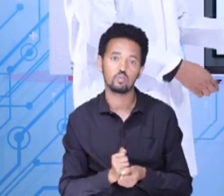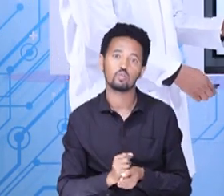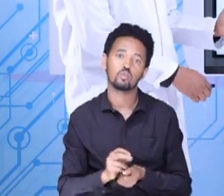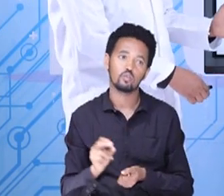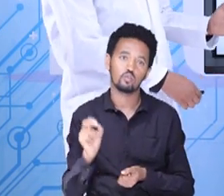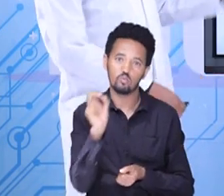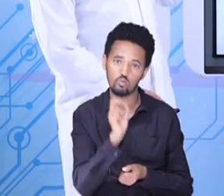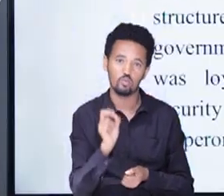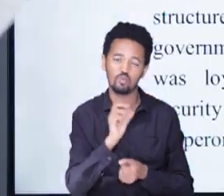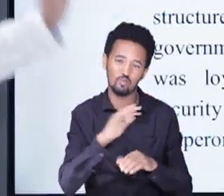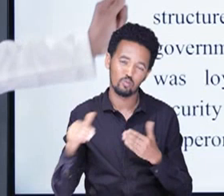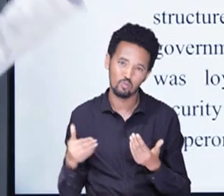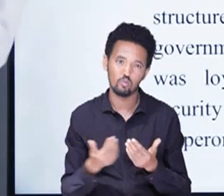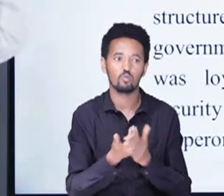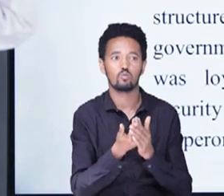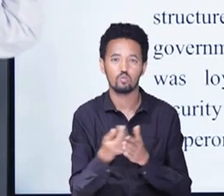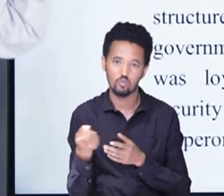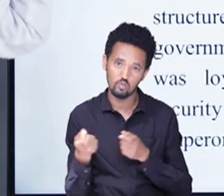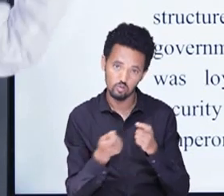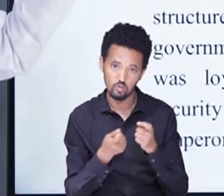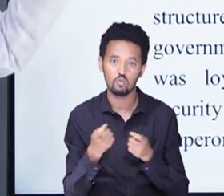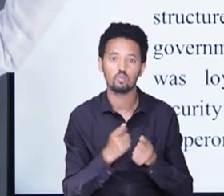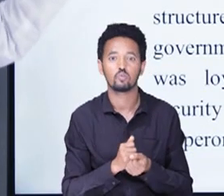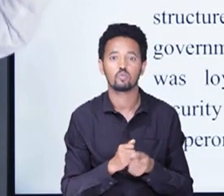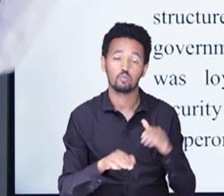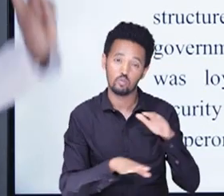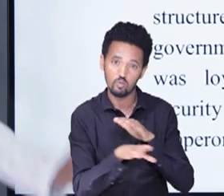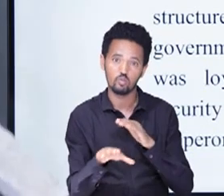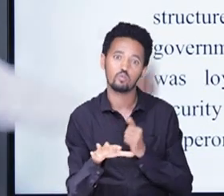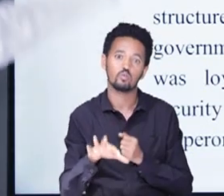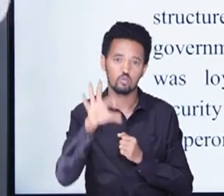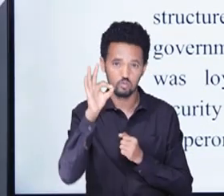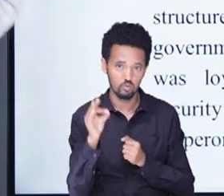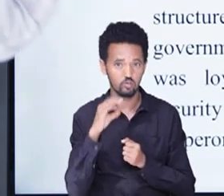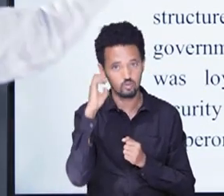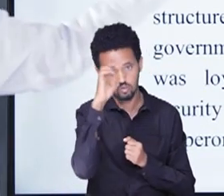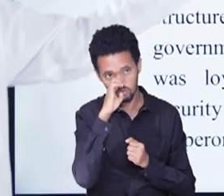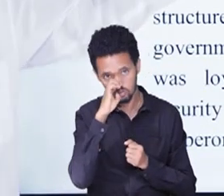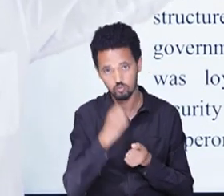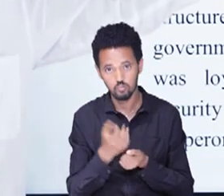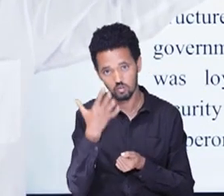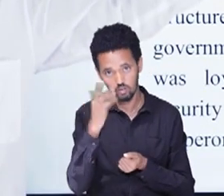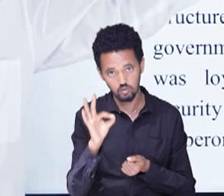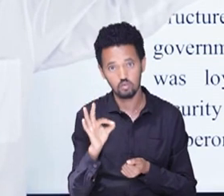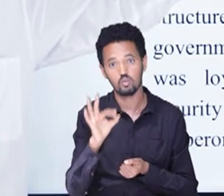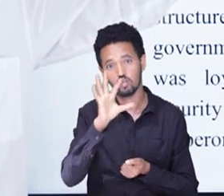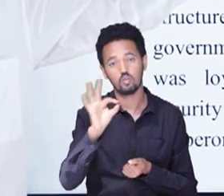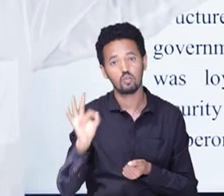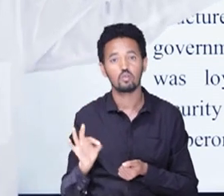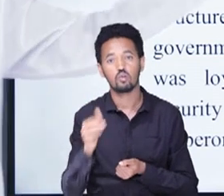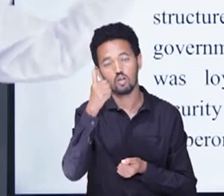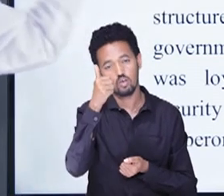Warada. Totally, according to 1964 count, in Ethiopia, there were 99 Auraja